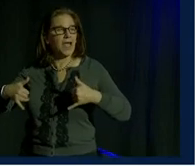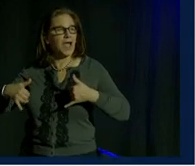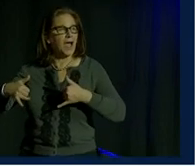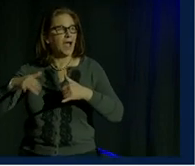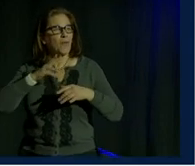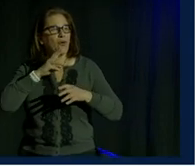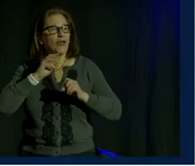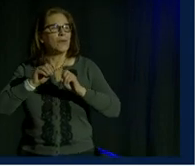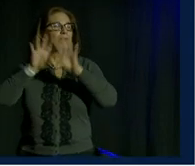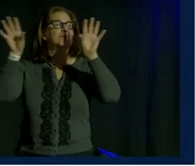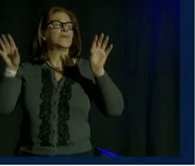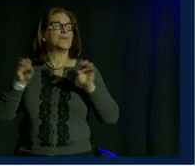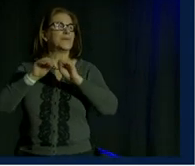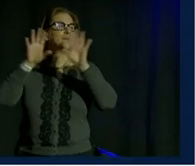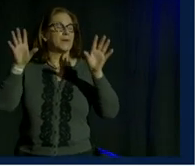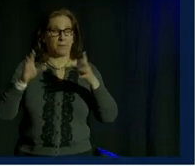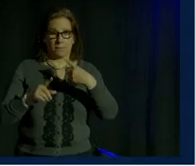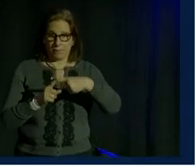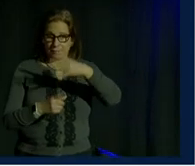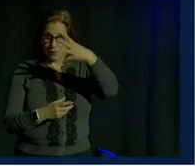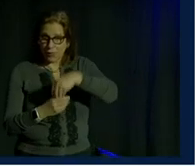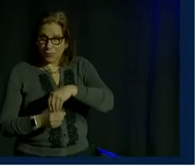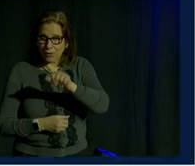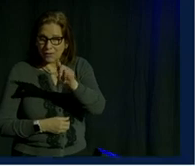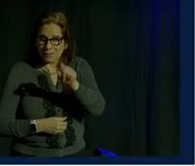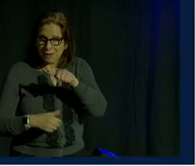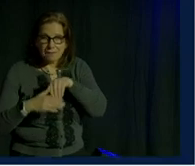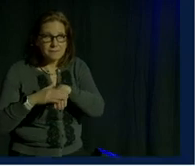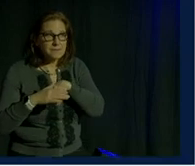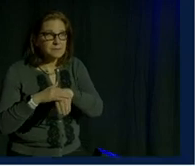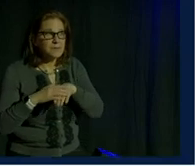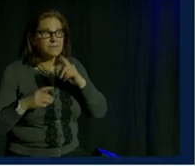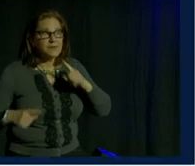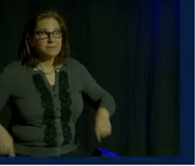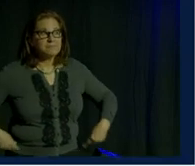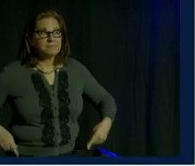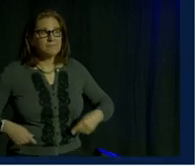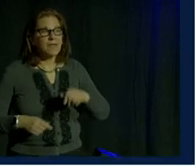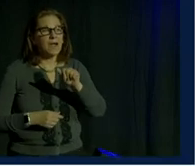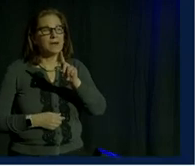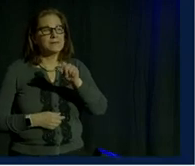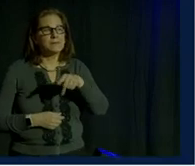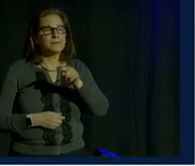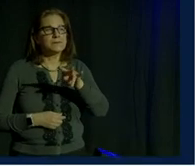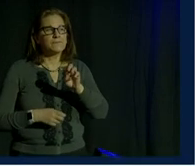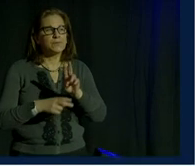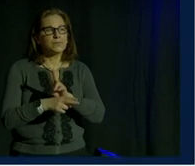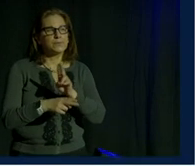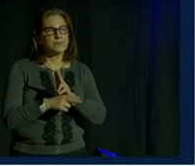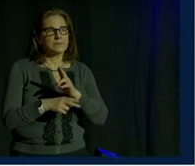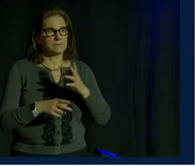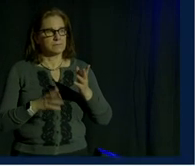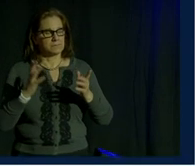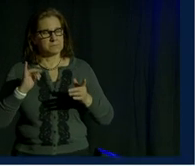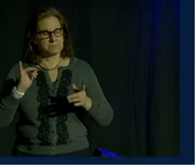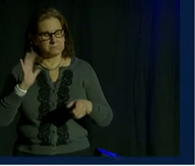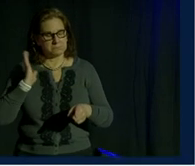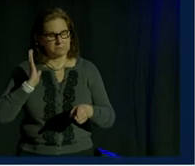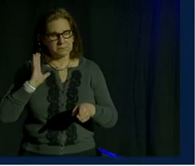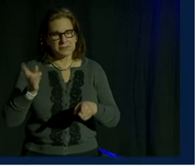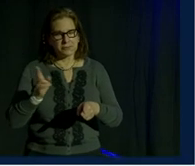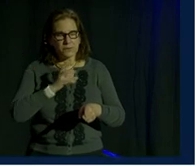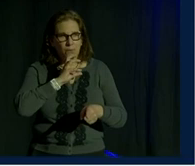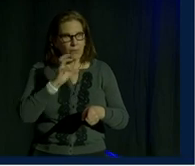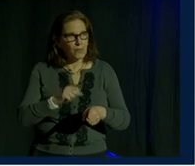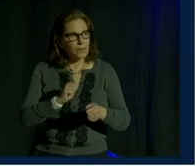ADA accessibility. The pool house will involve the adaptive reuse of an existing historic facility currently